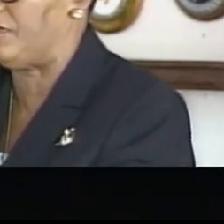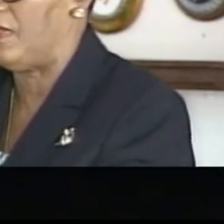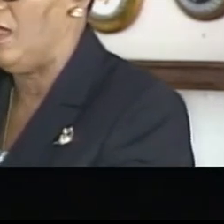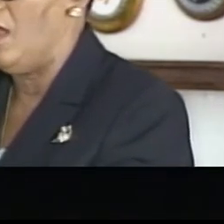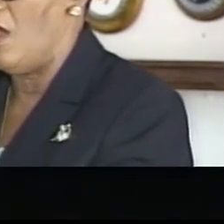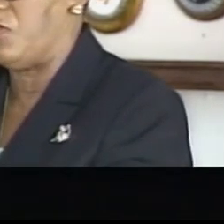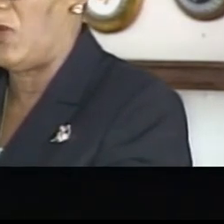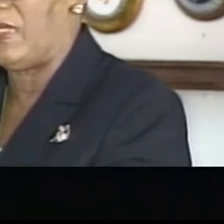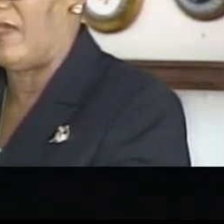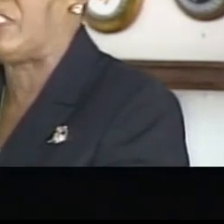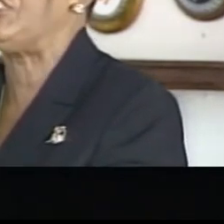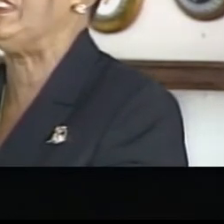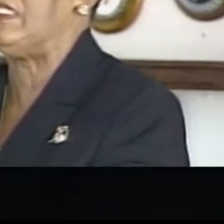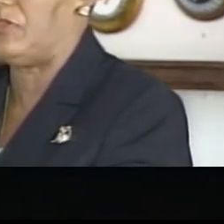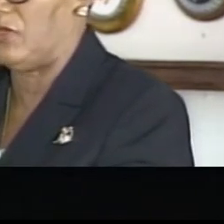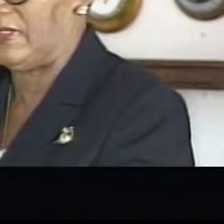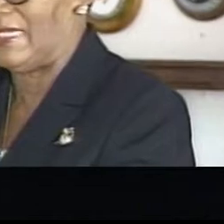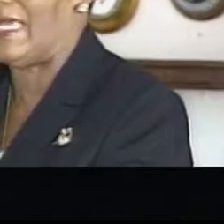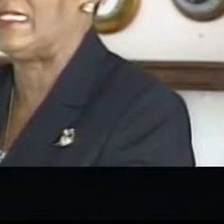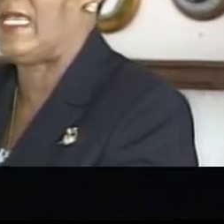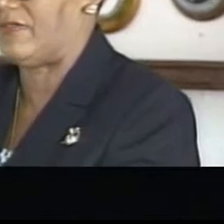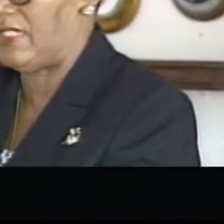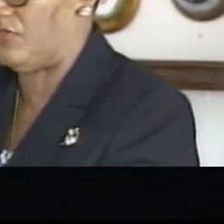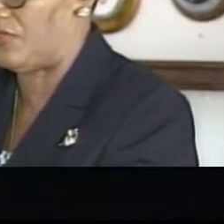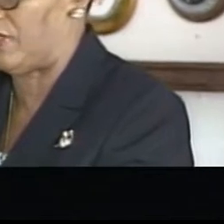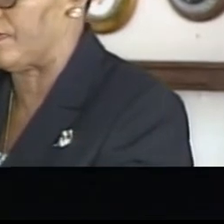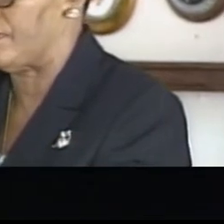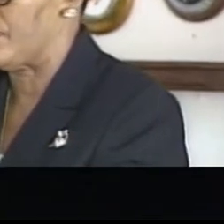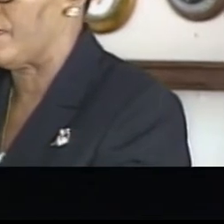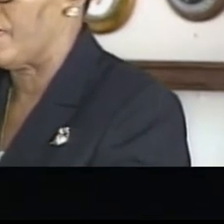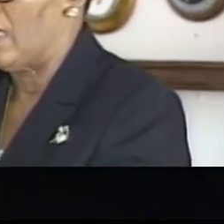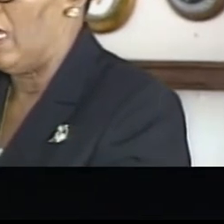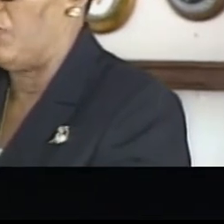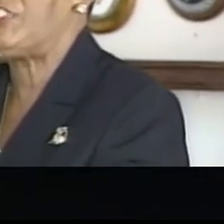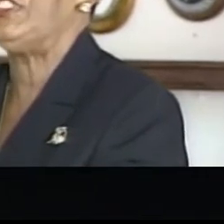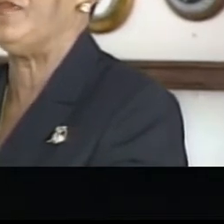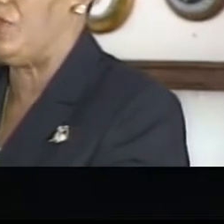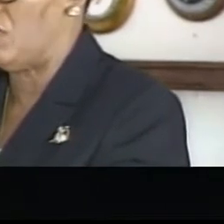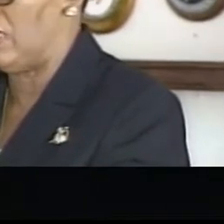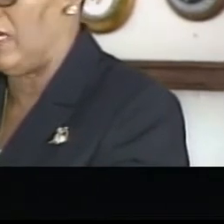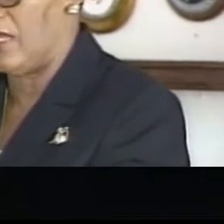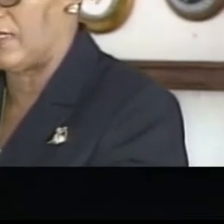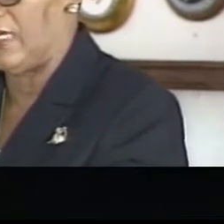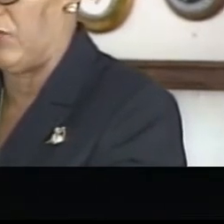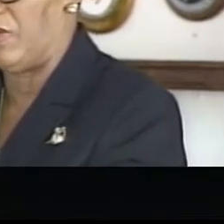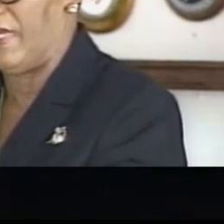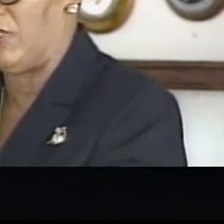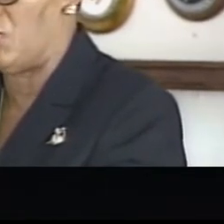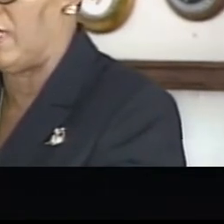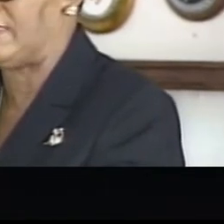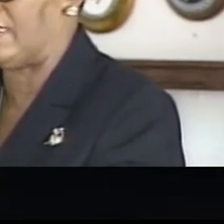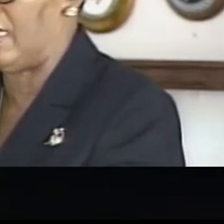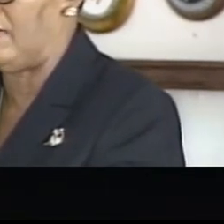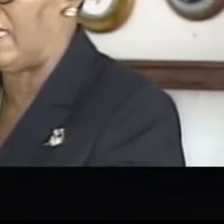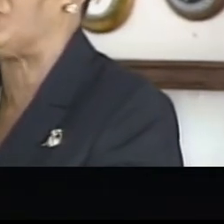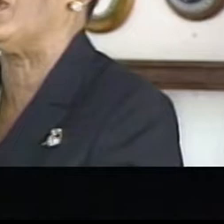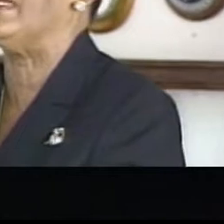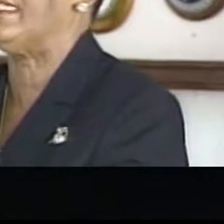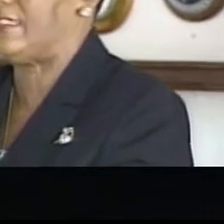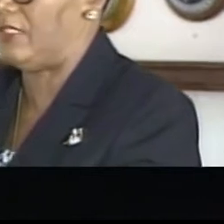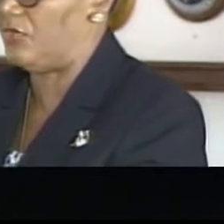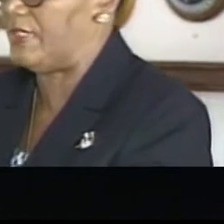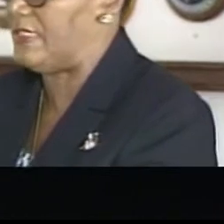representative of what we have achieved over the last half-century. I wish each of you good luck and remind you once again that